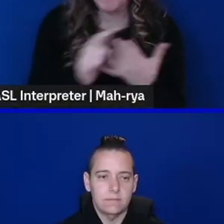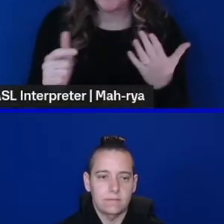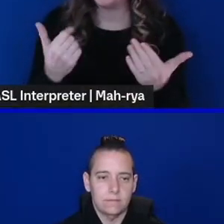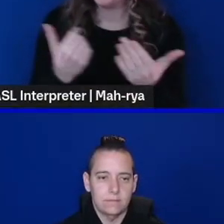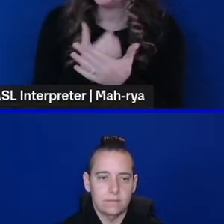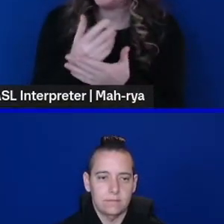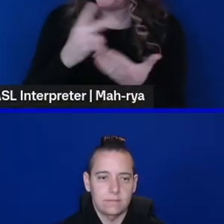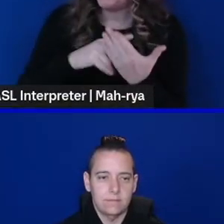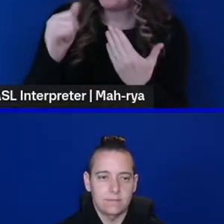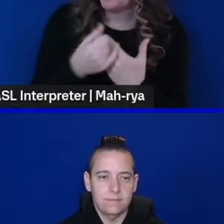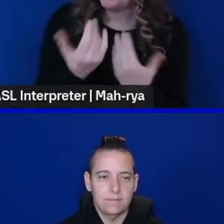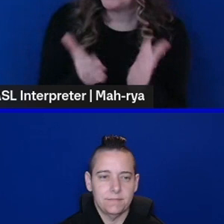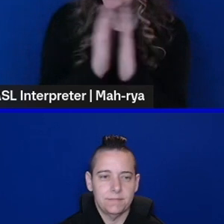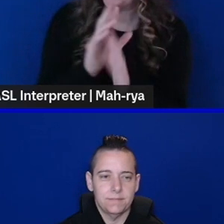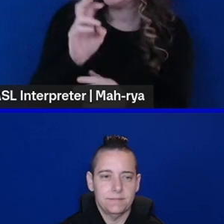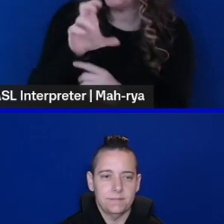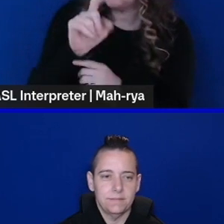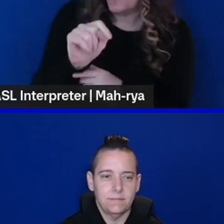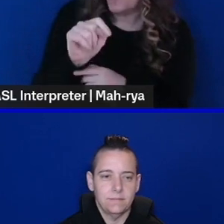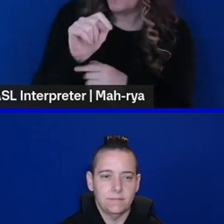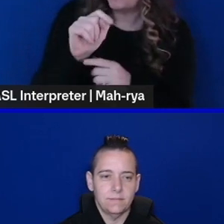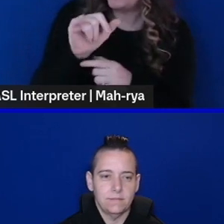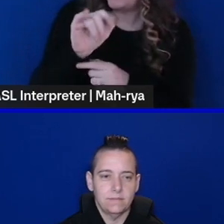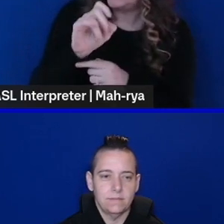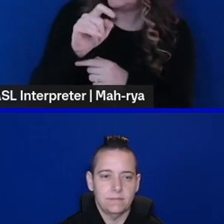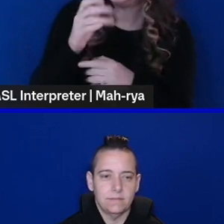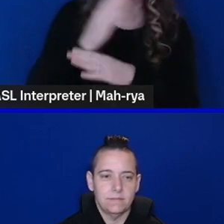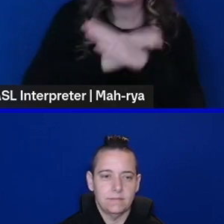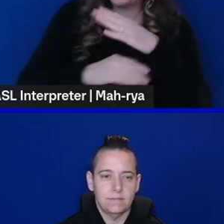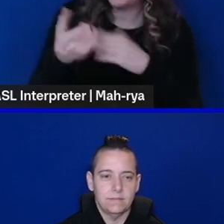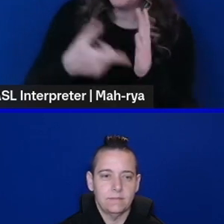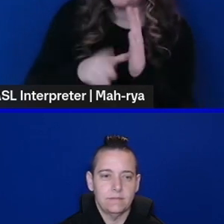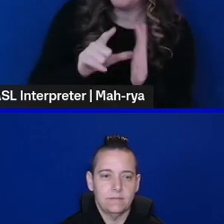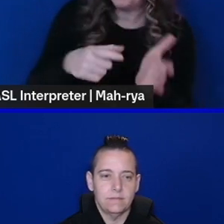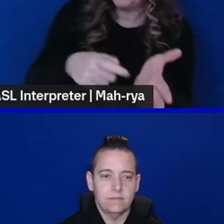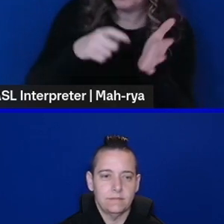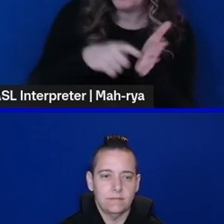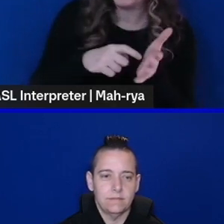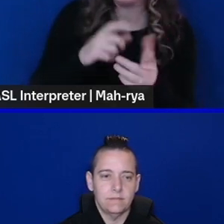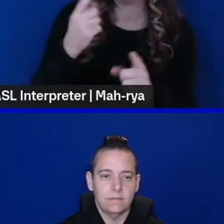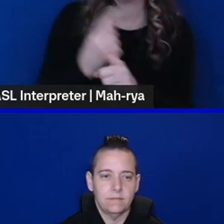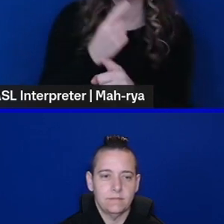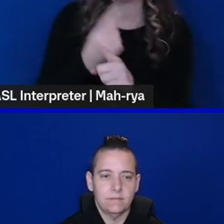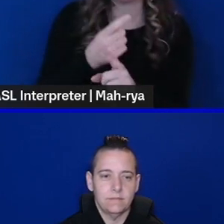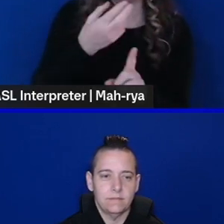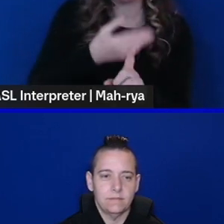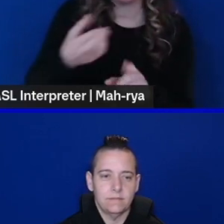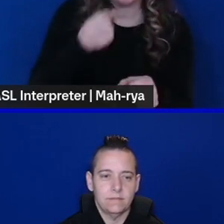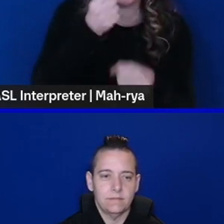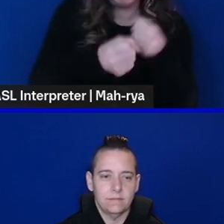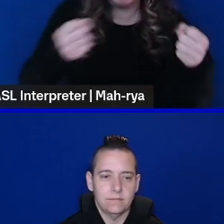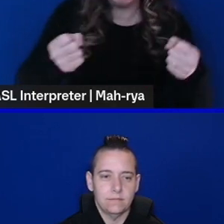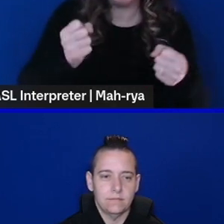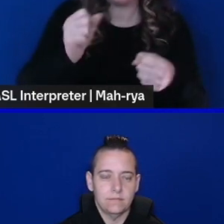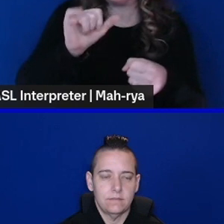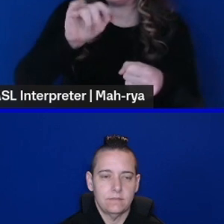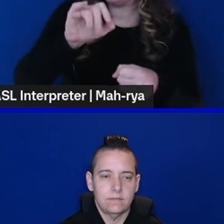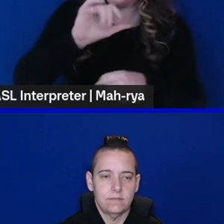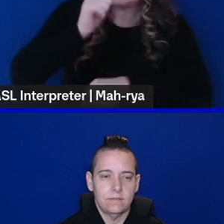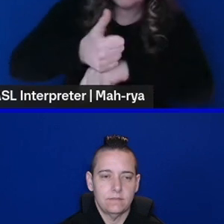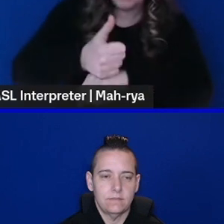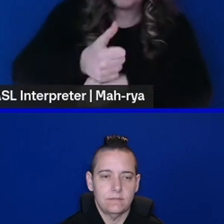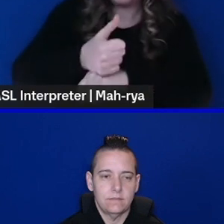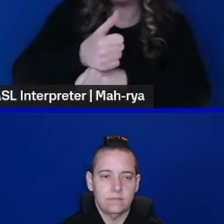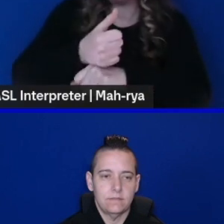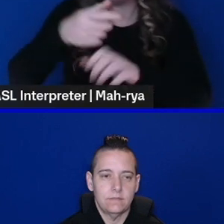Vault instance, we manually review requirements, we allocate appropriate resources, we set up the instance, we configure